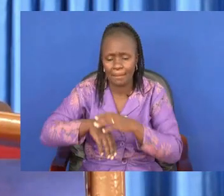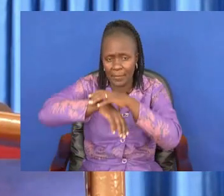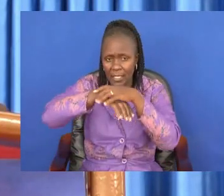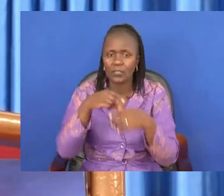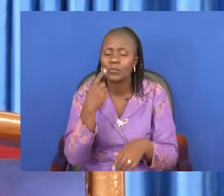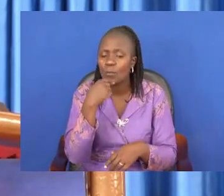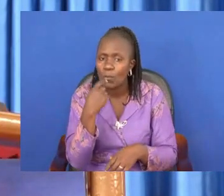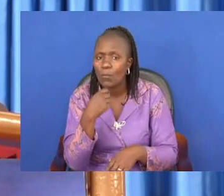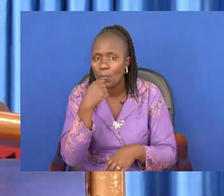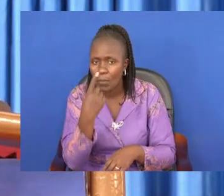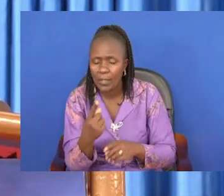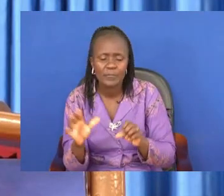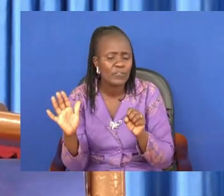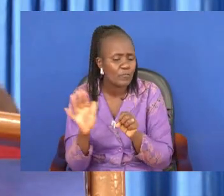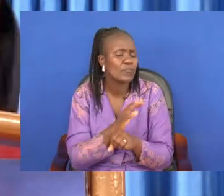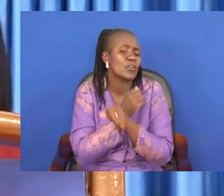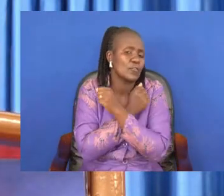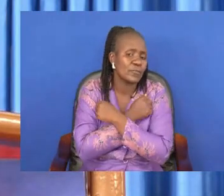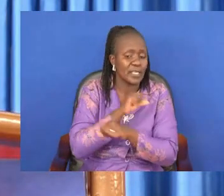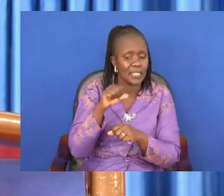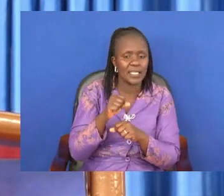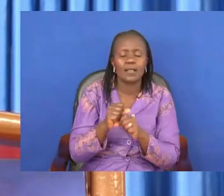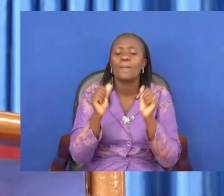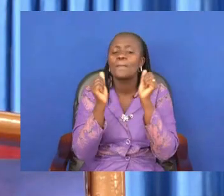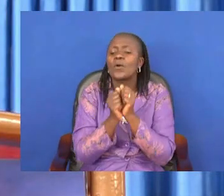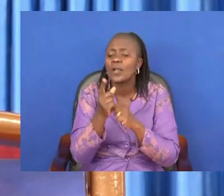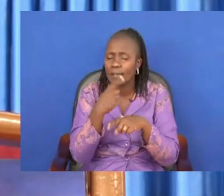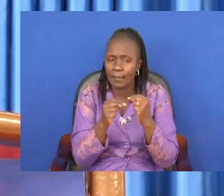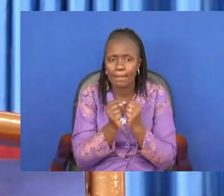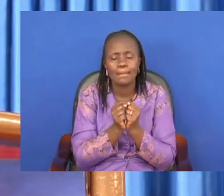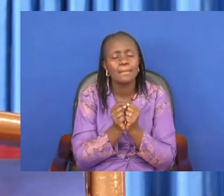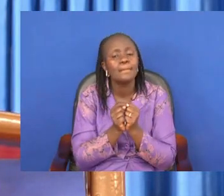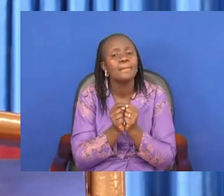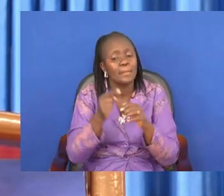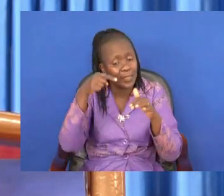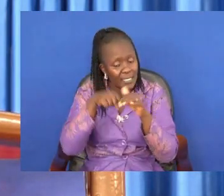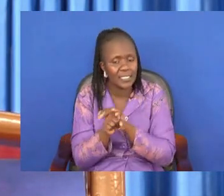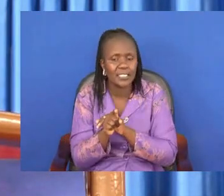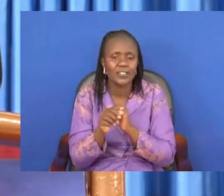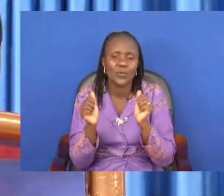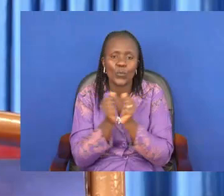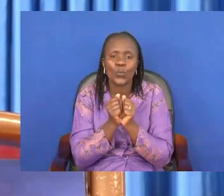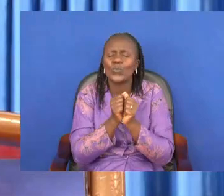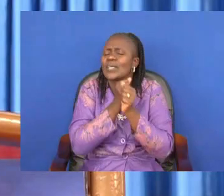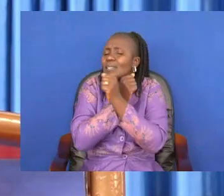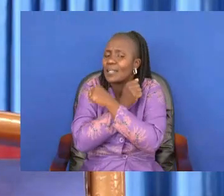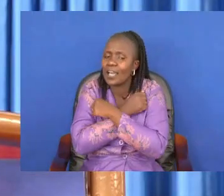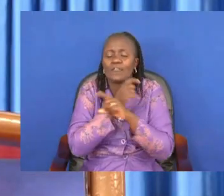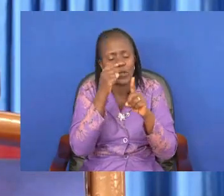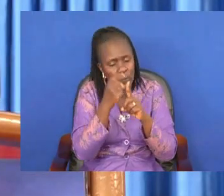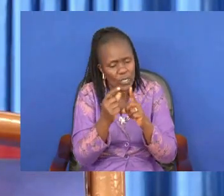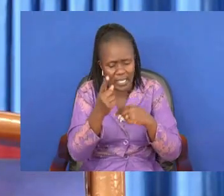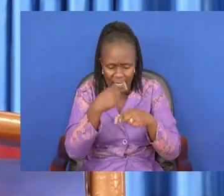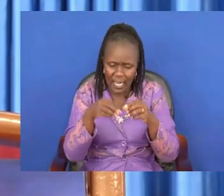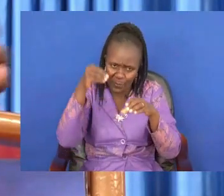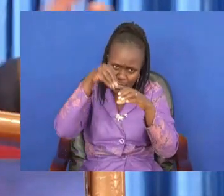his mouth was full of love. Yes, Paul comes in, but when he comes in with loving words. He